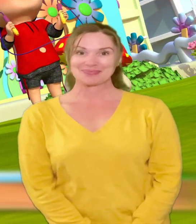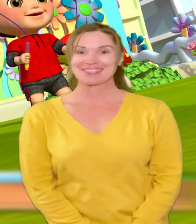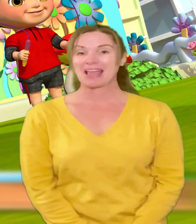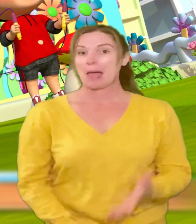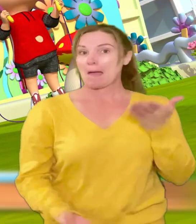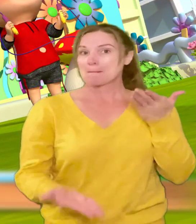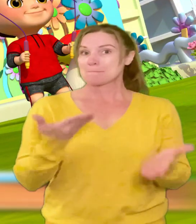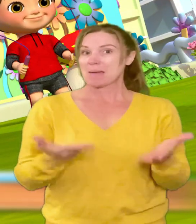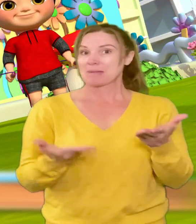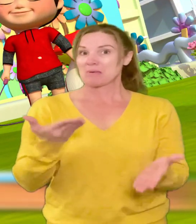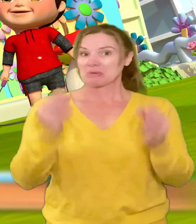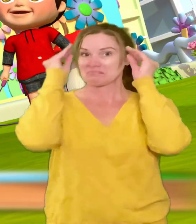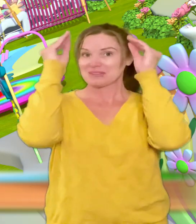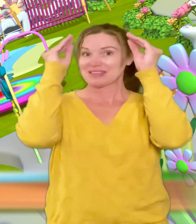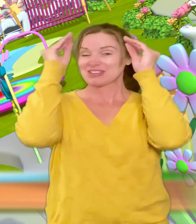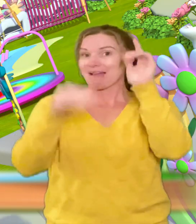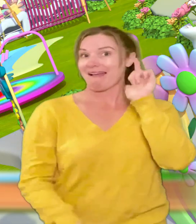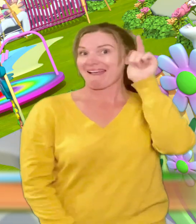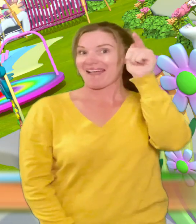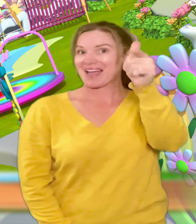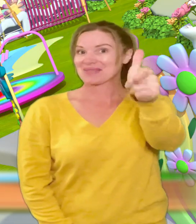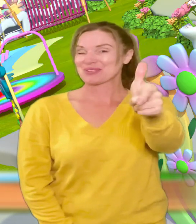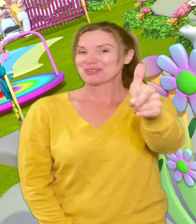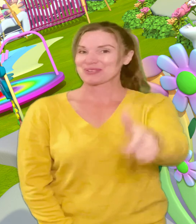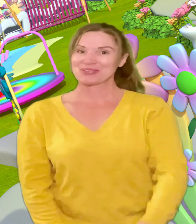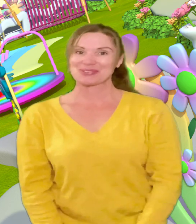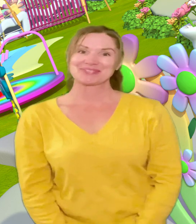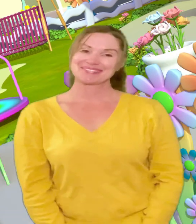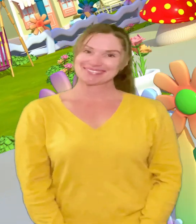And maybe we'll teach it after